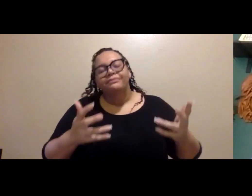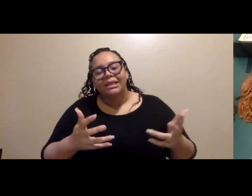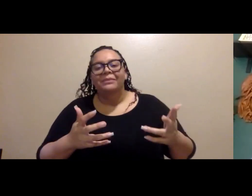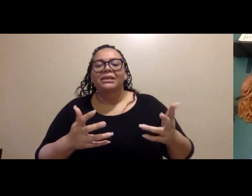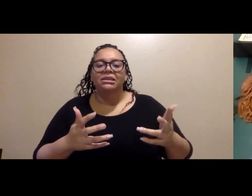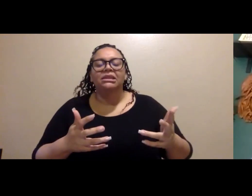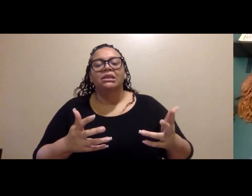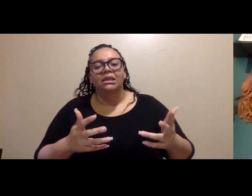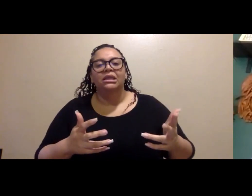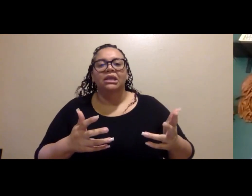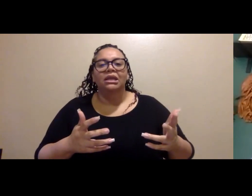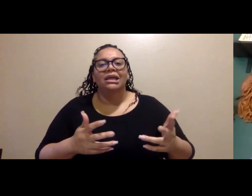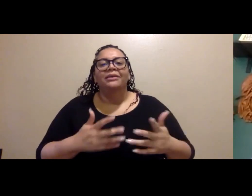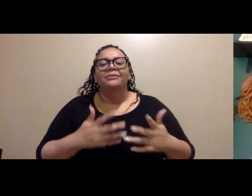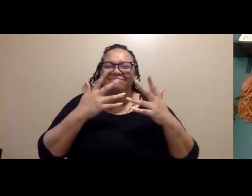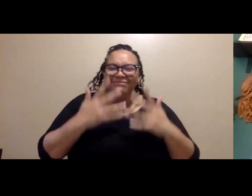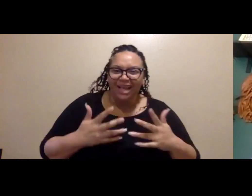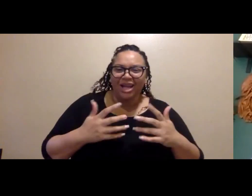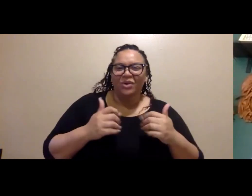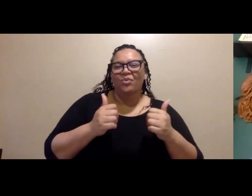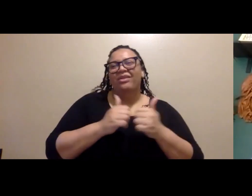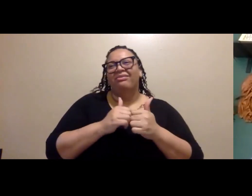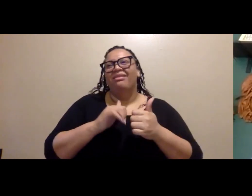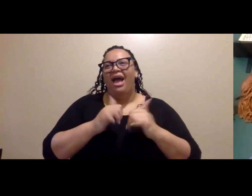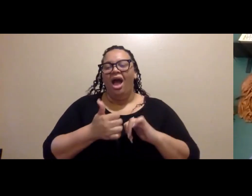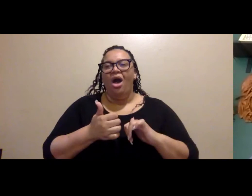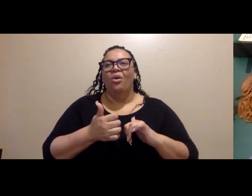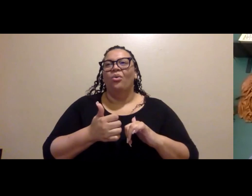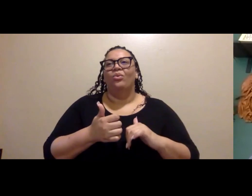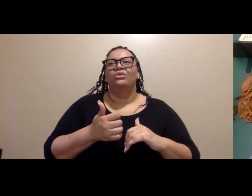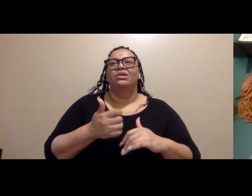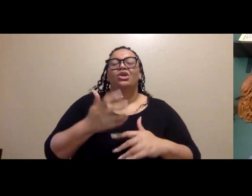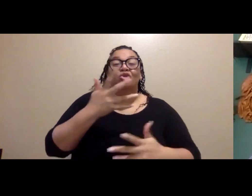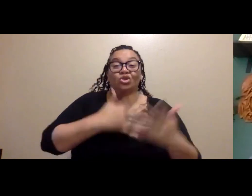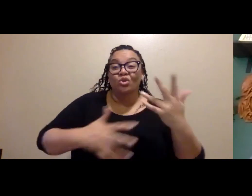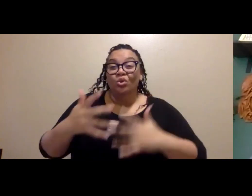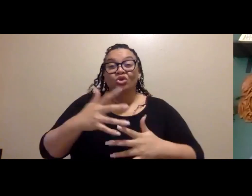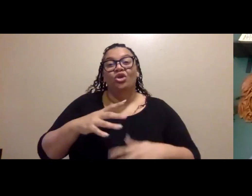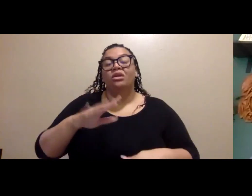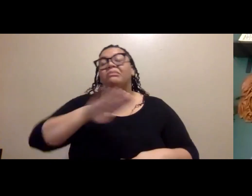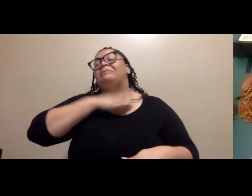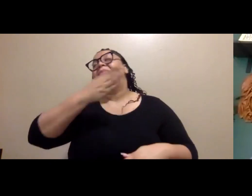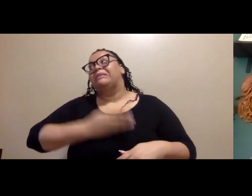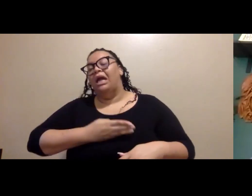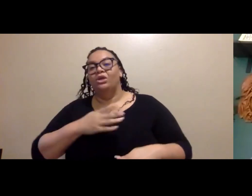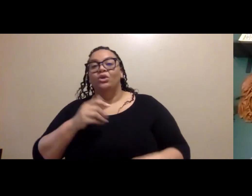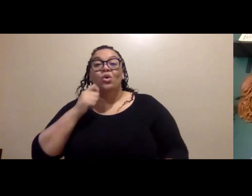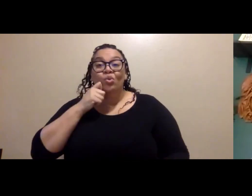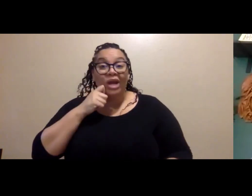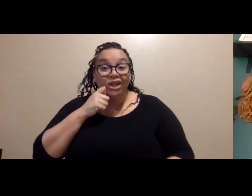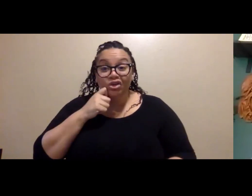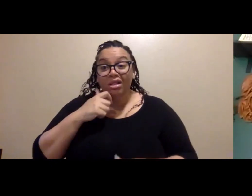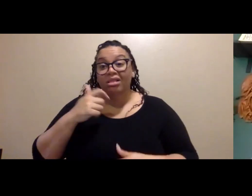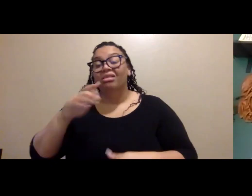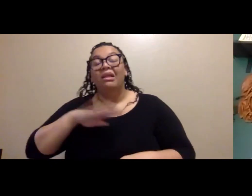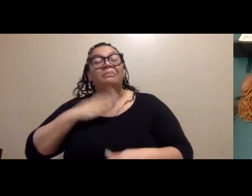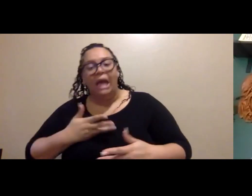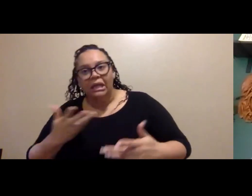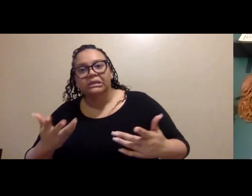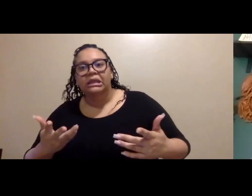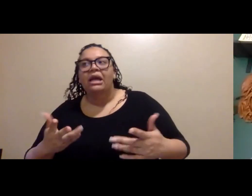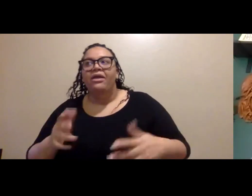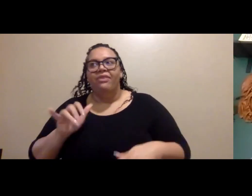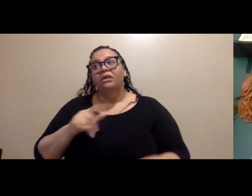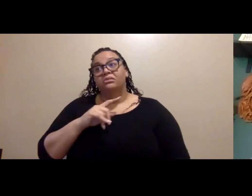the social unrest and racial unrest that happened this year, but has always been a reality for us and how